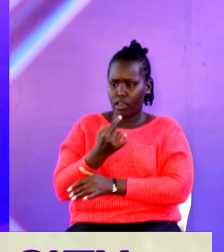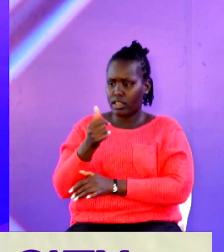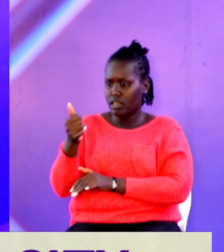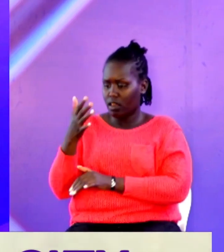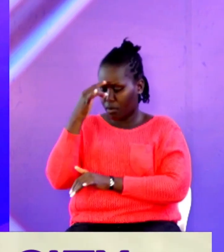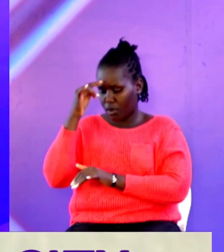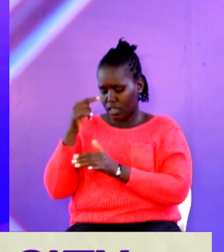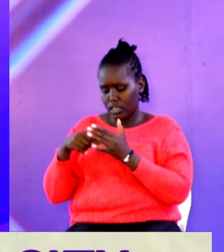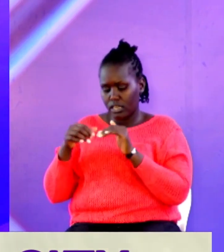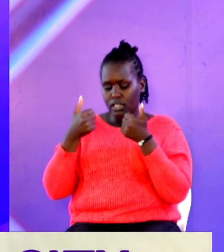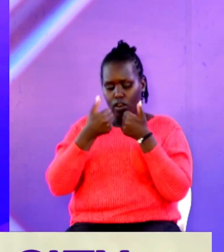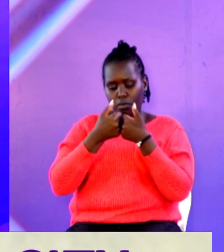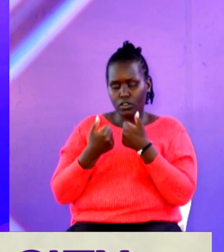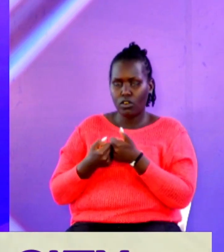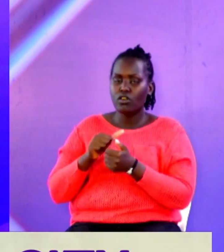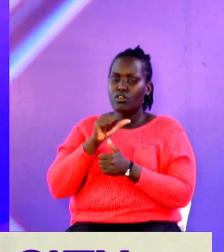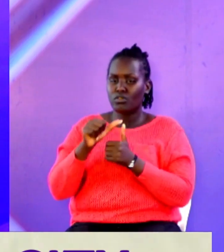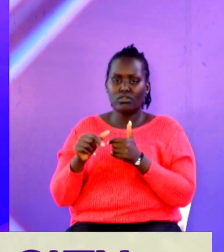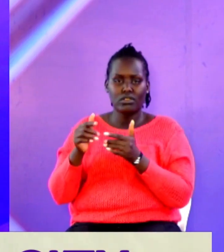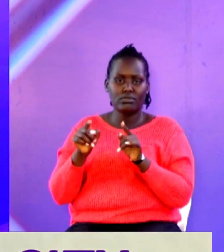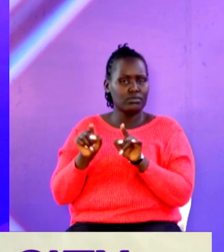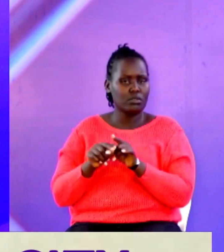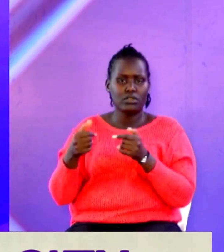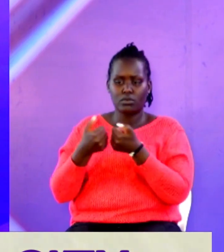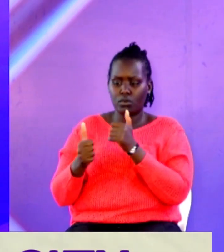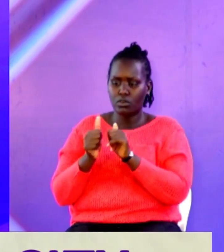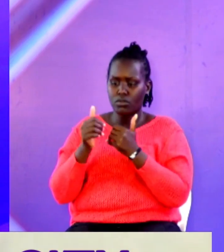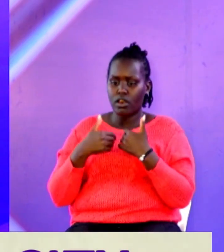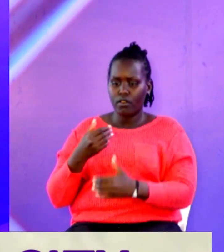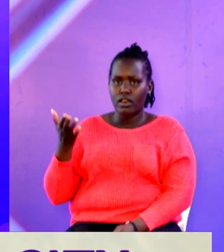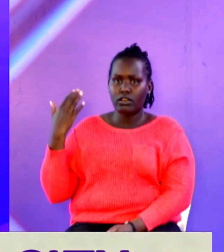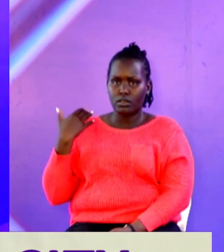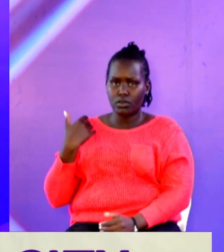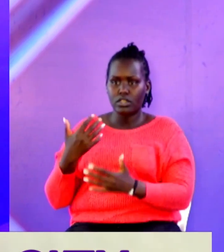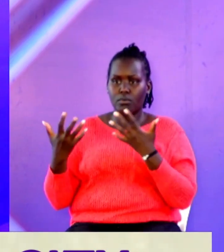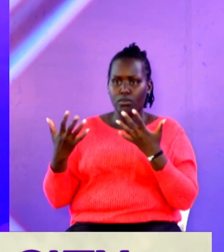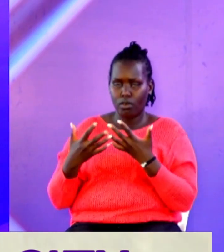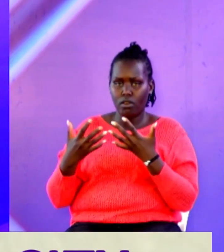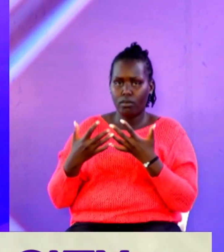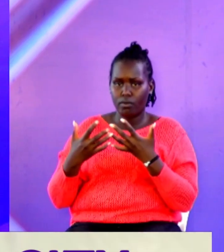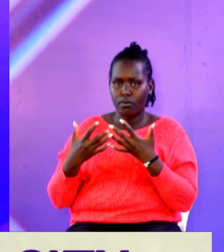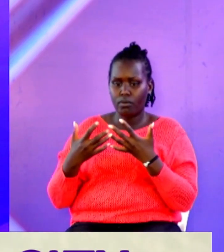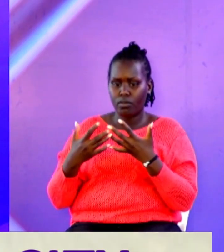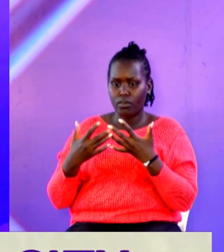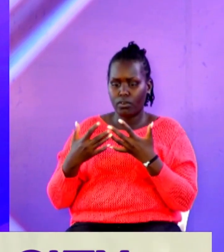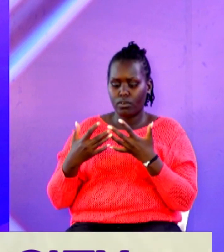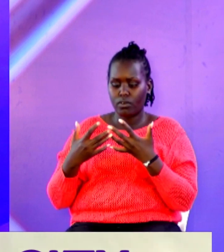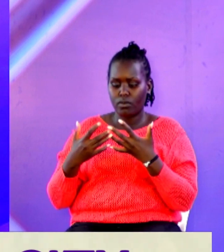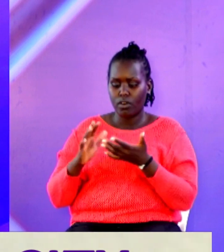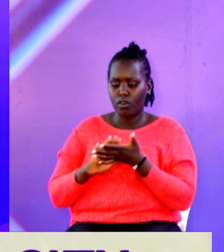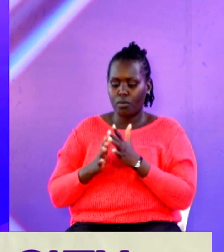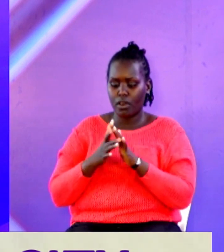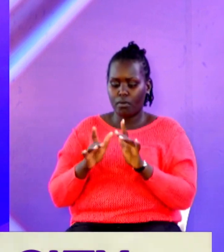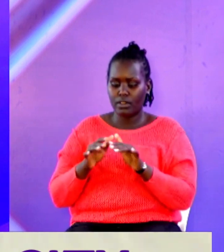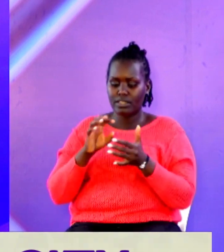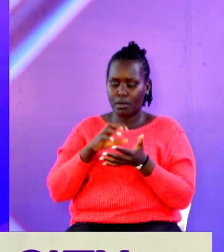competition. It is not like the other competition we have been having. This is a matter of death, of being live and